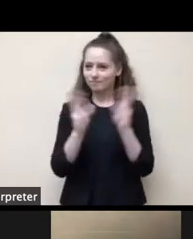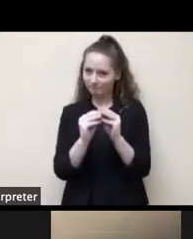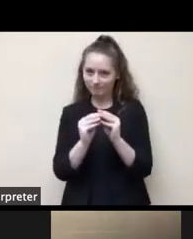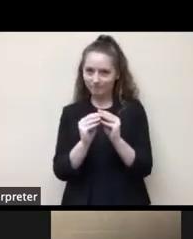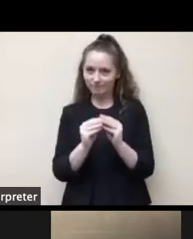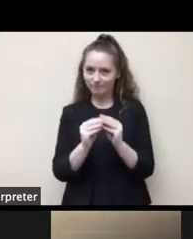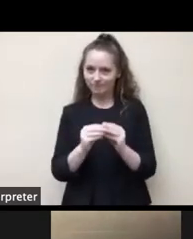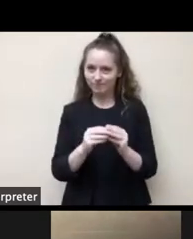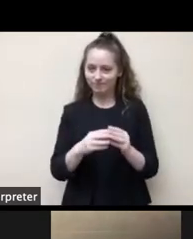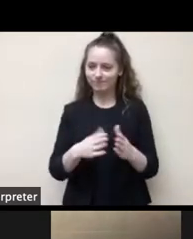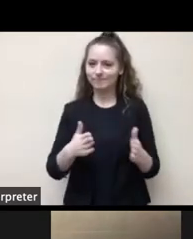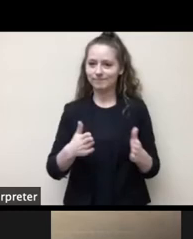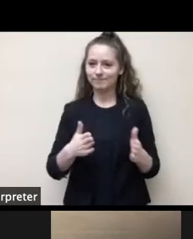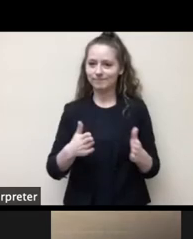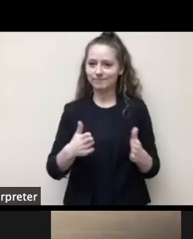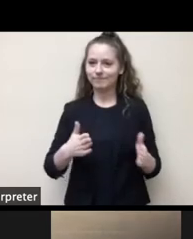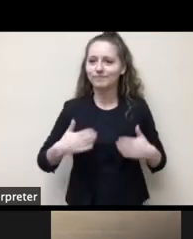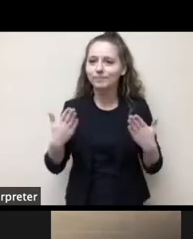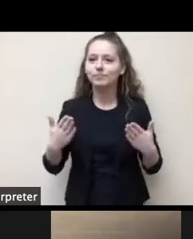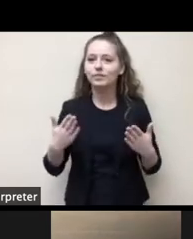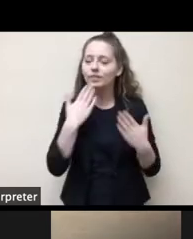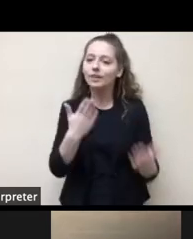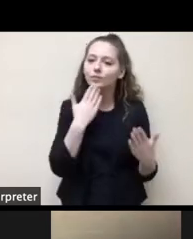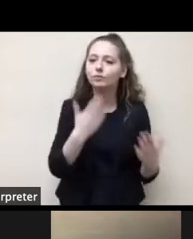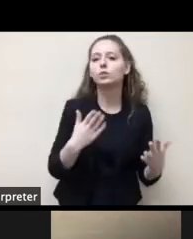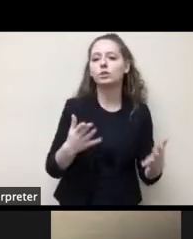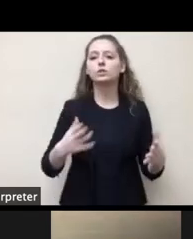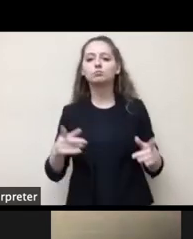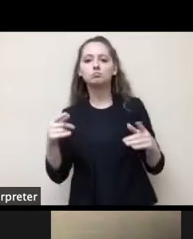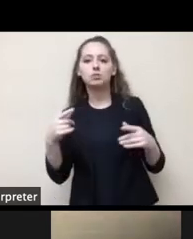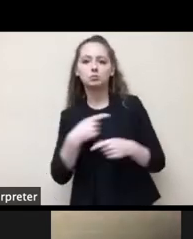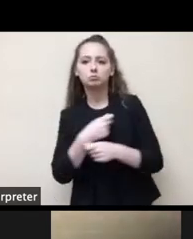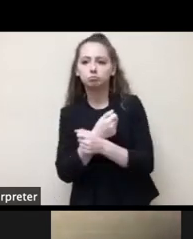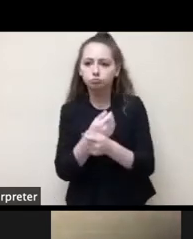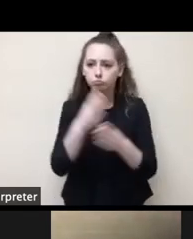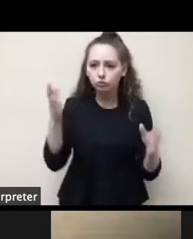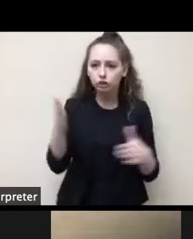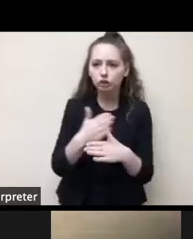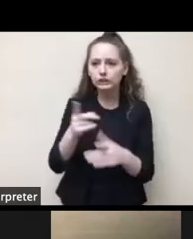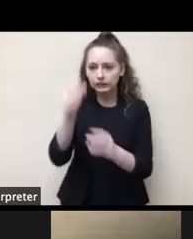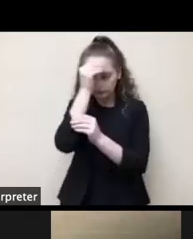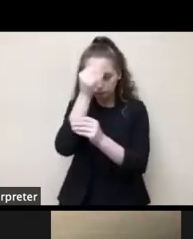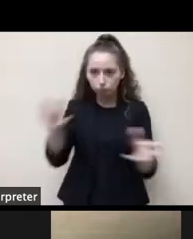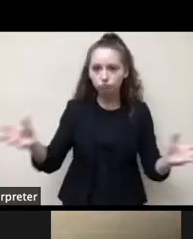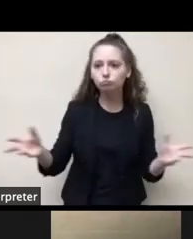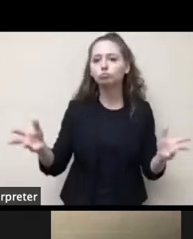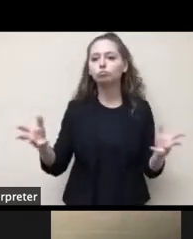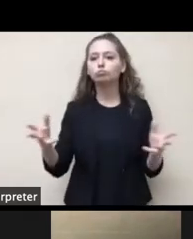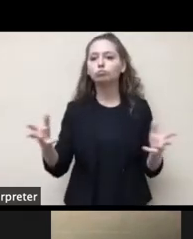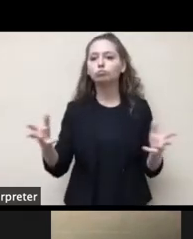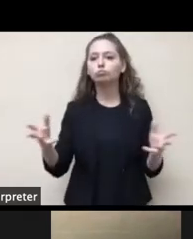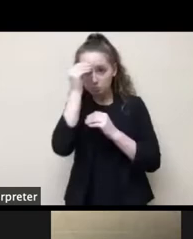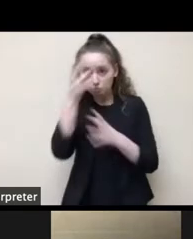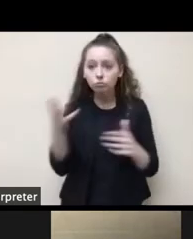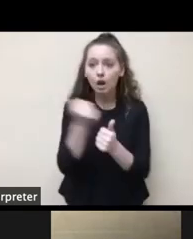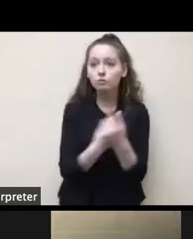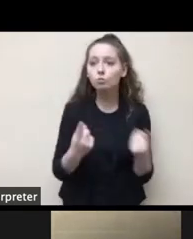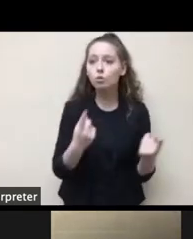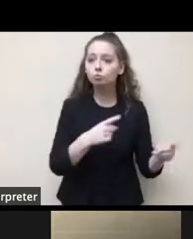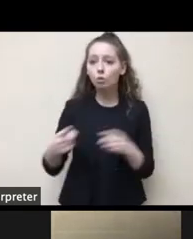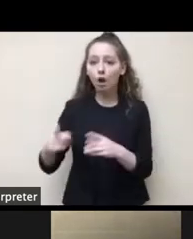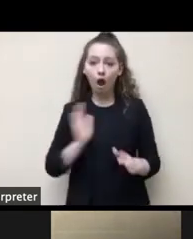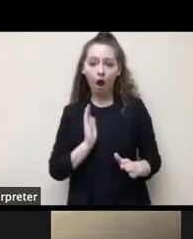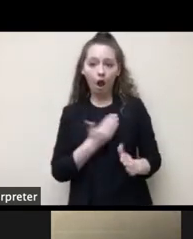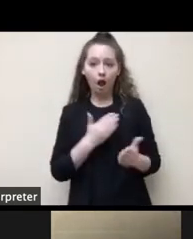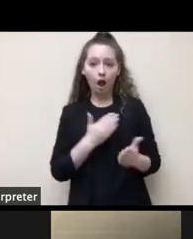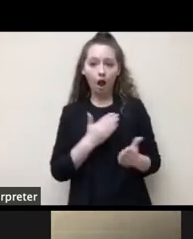and you know, we get the word out from medical experts, and we let everybody know what's going on in our city. And I take questions over